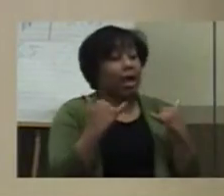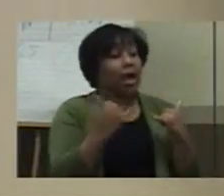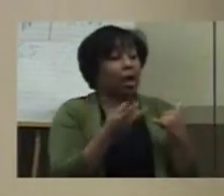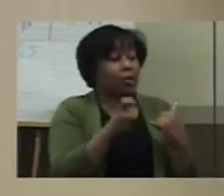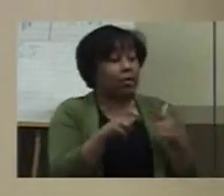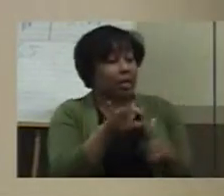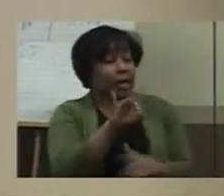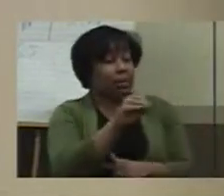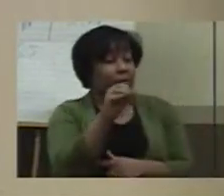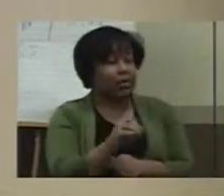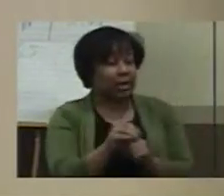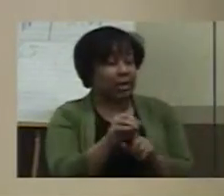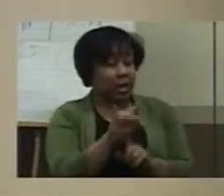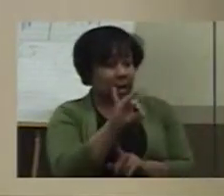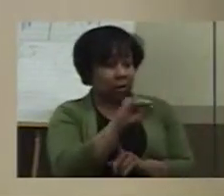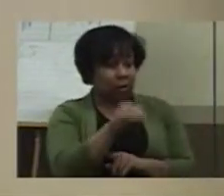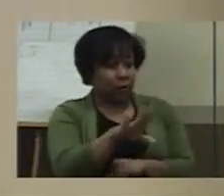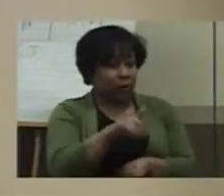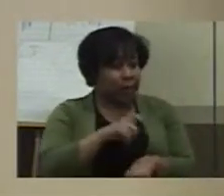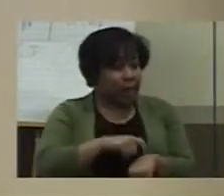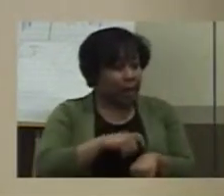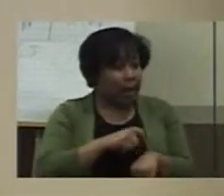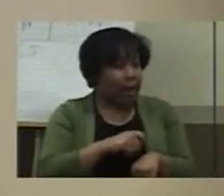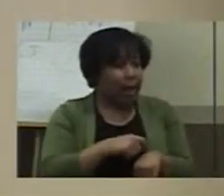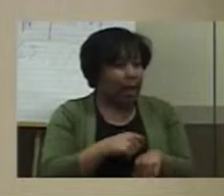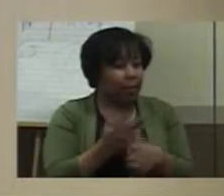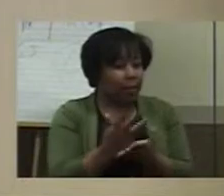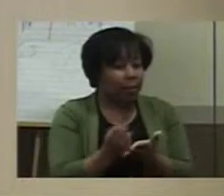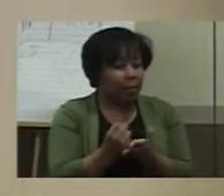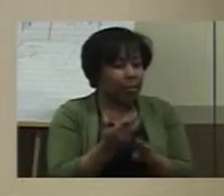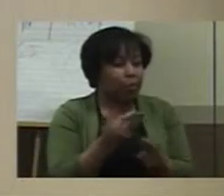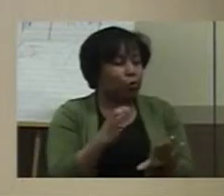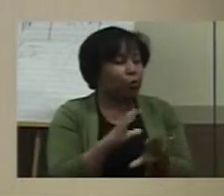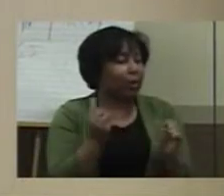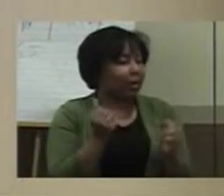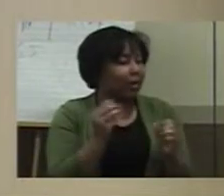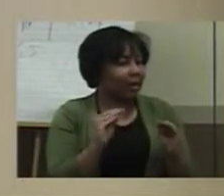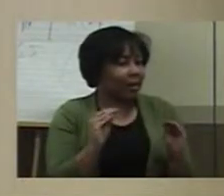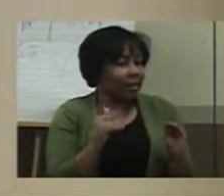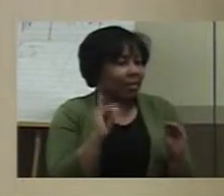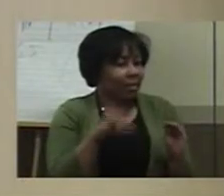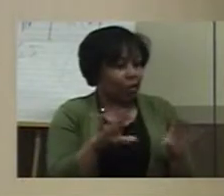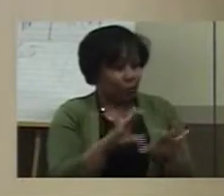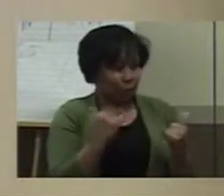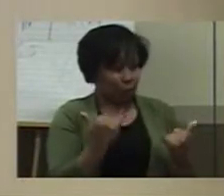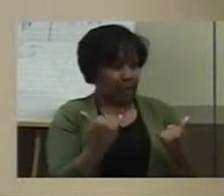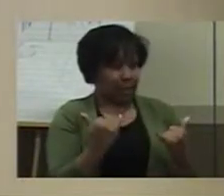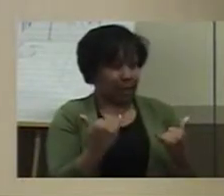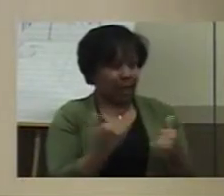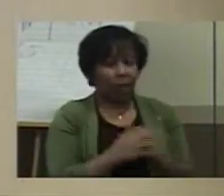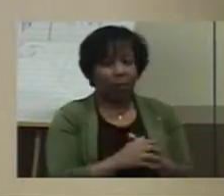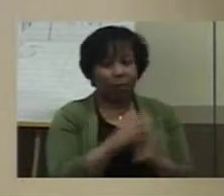80% of, it's taking up 80% of your time before you're even doing anything. That's what you're doing right now.